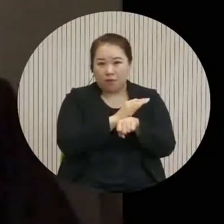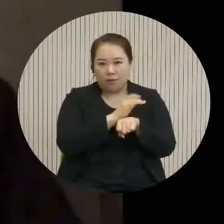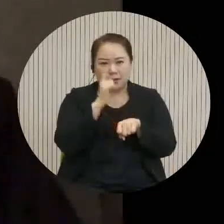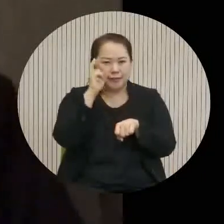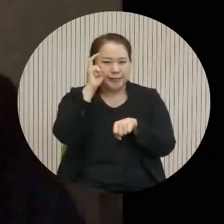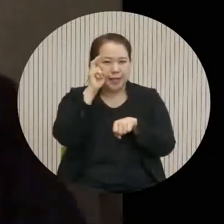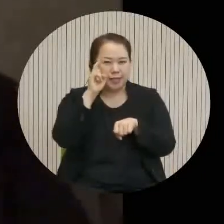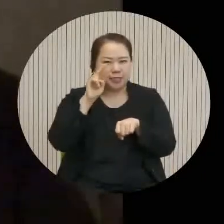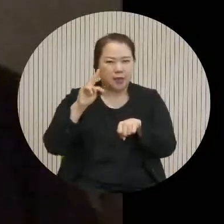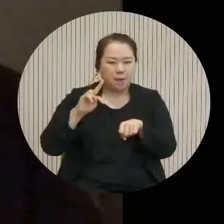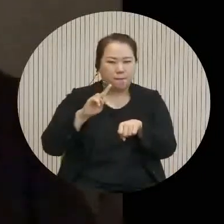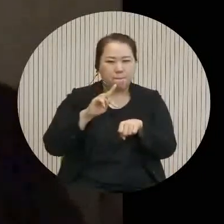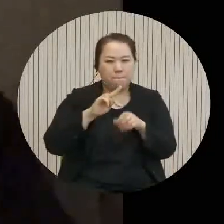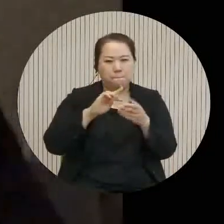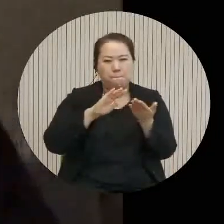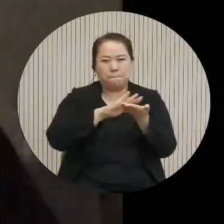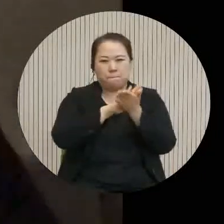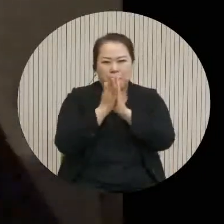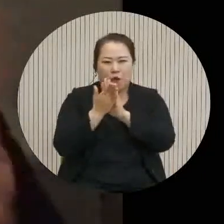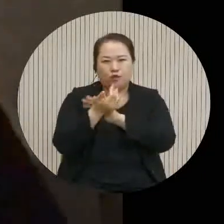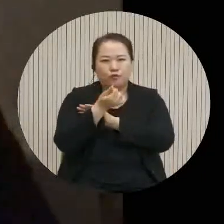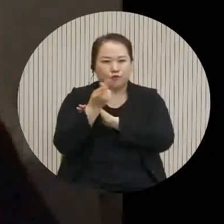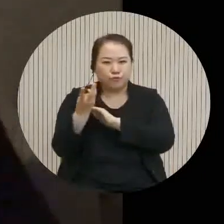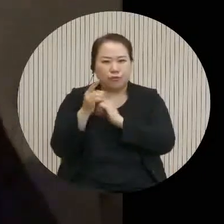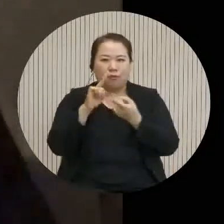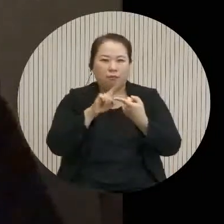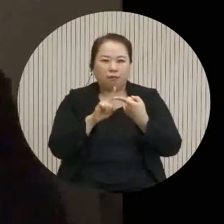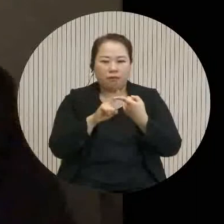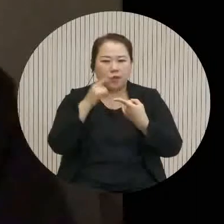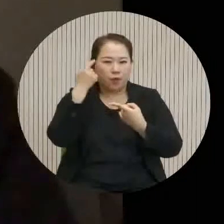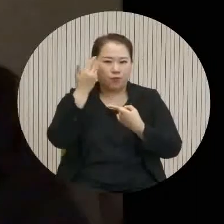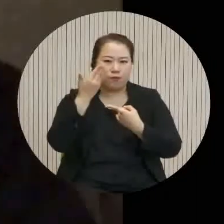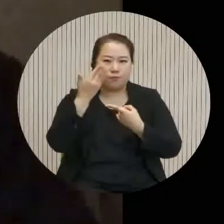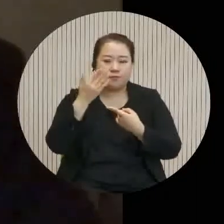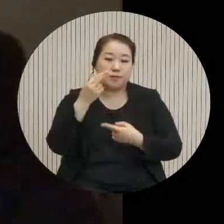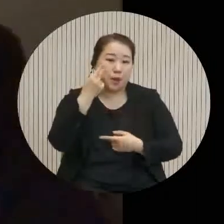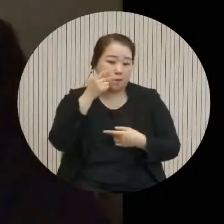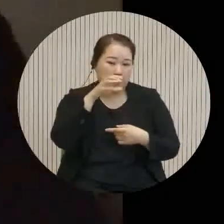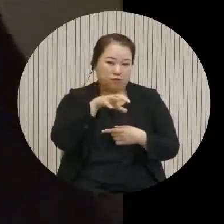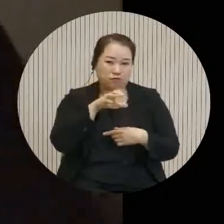predictors. How long you'd been in the United States, makes sense.